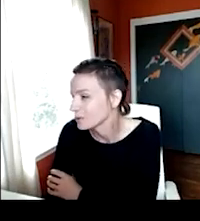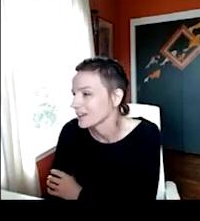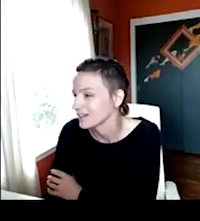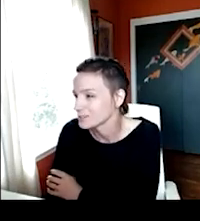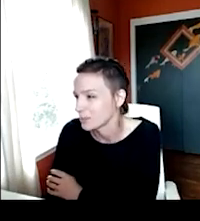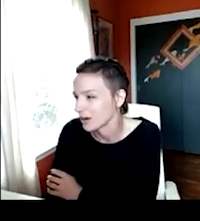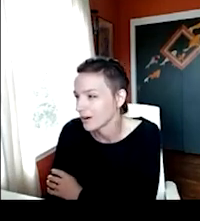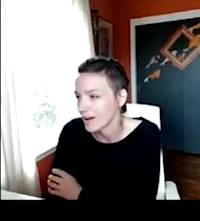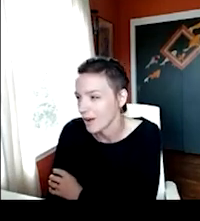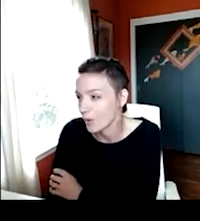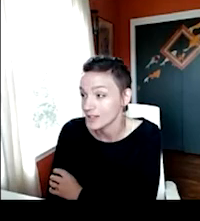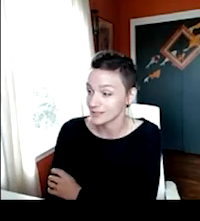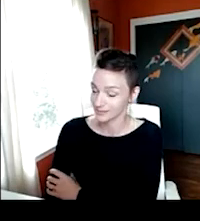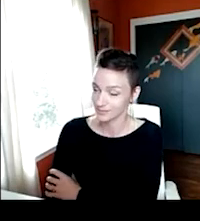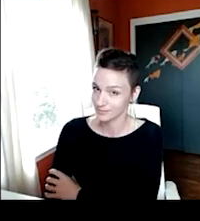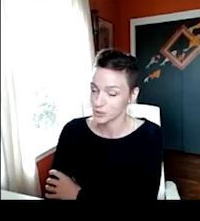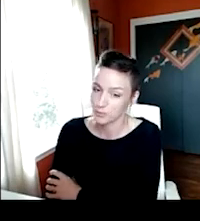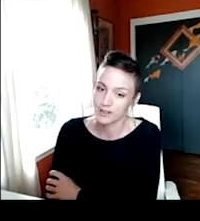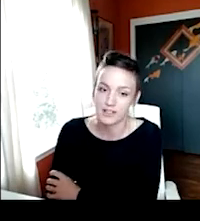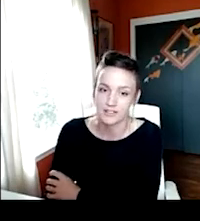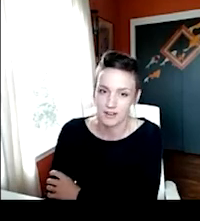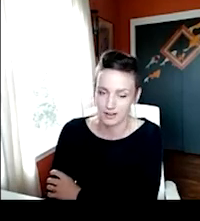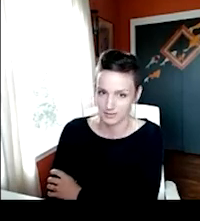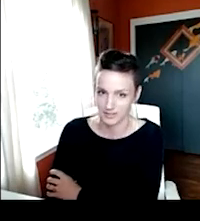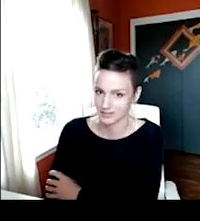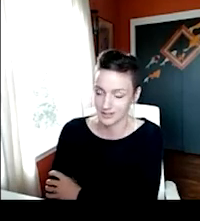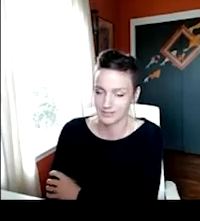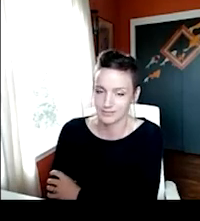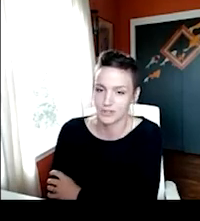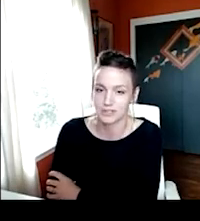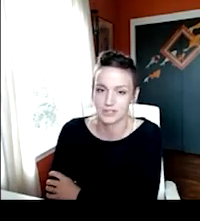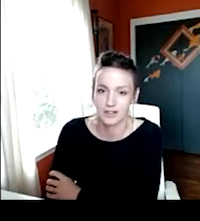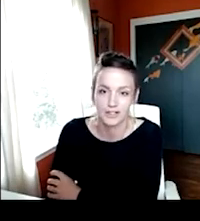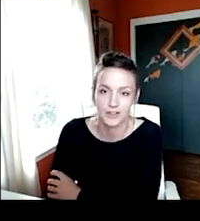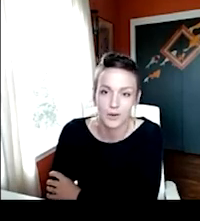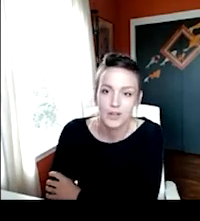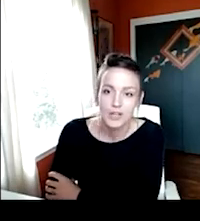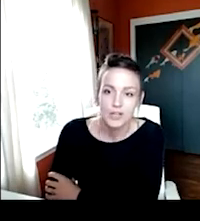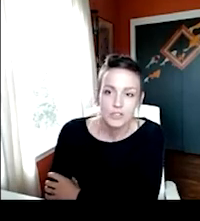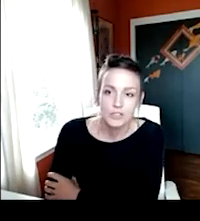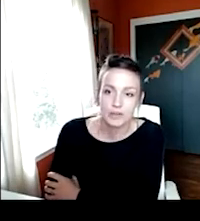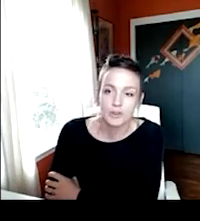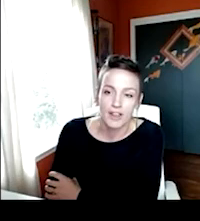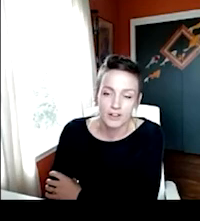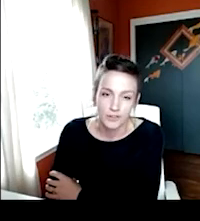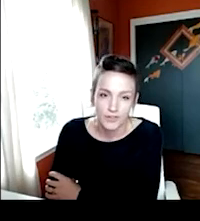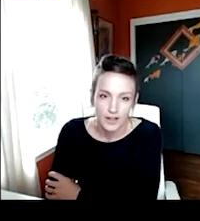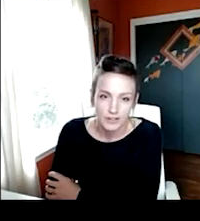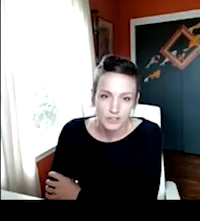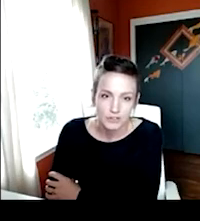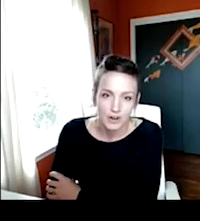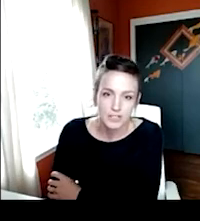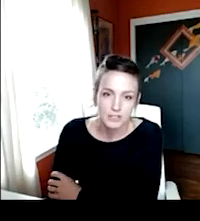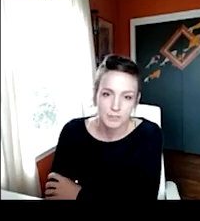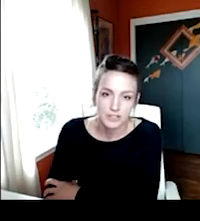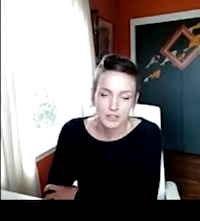working with beginners, people are not always super keen to talk about things that they don't necessarily know. So you're gonna be relying on a few factors